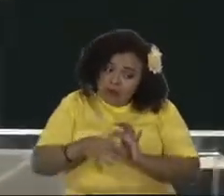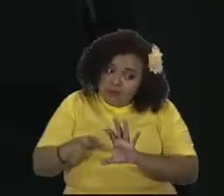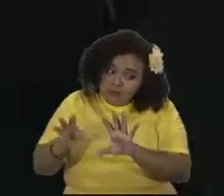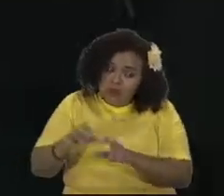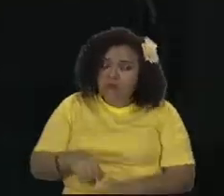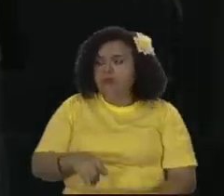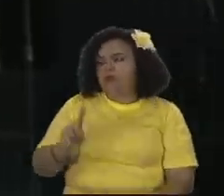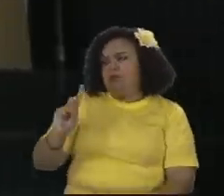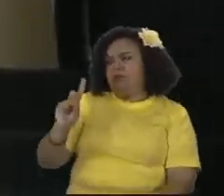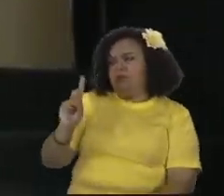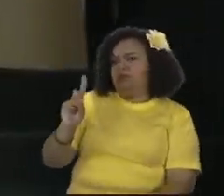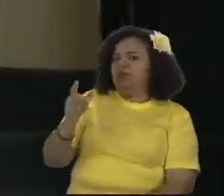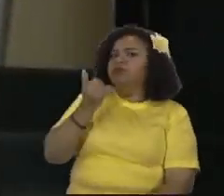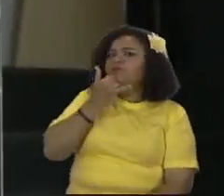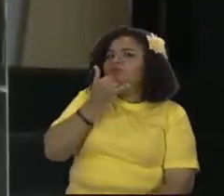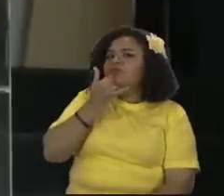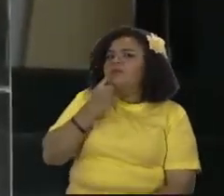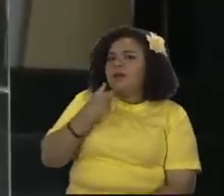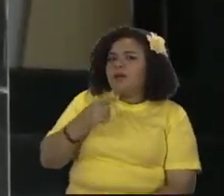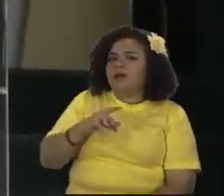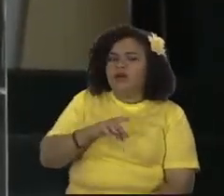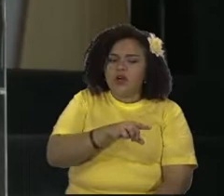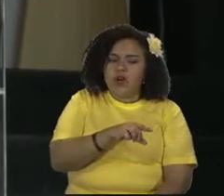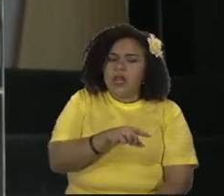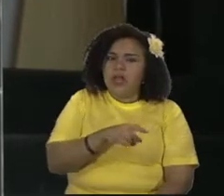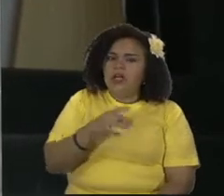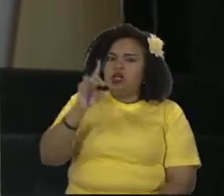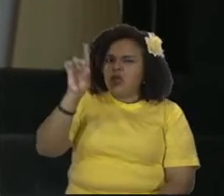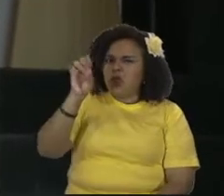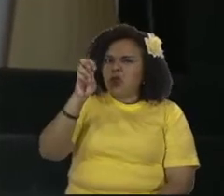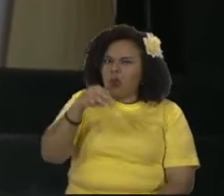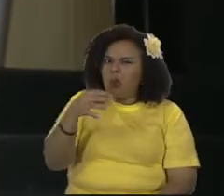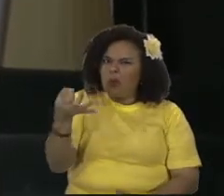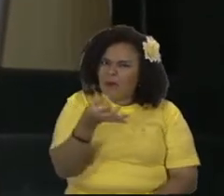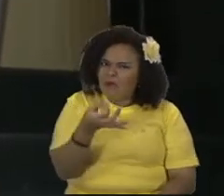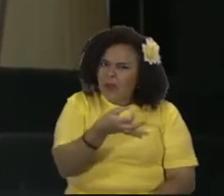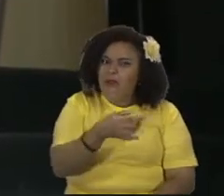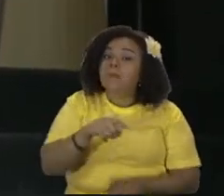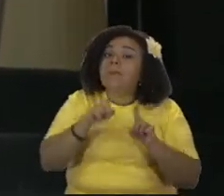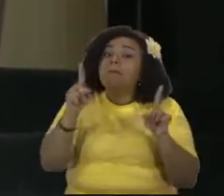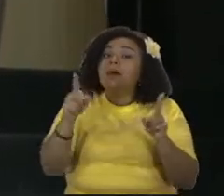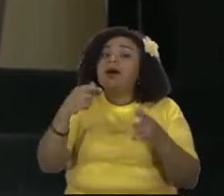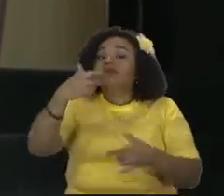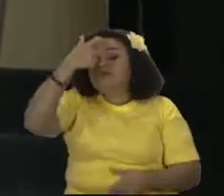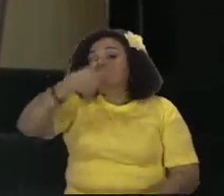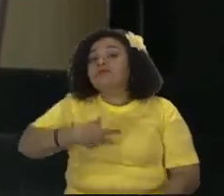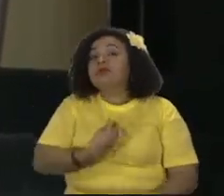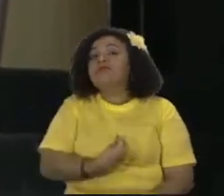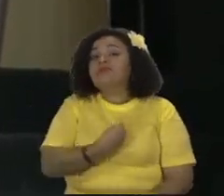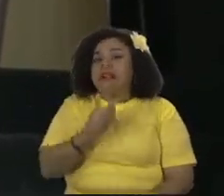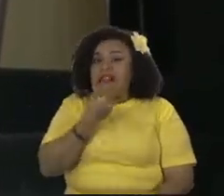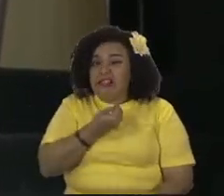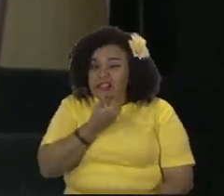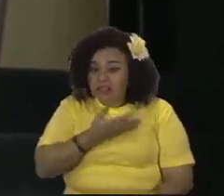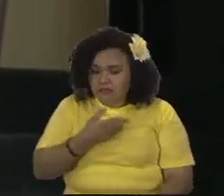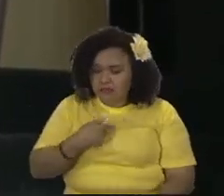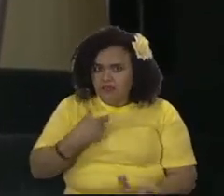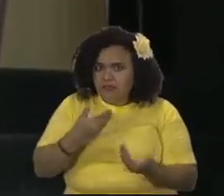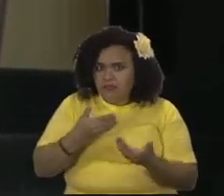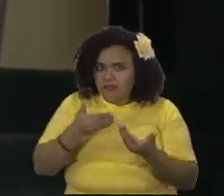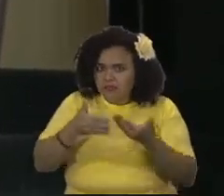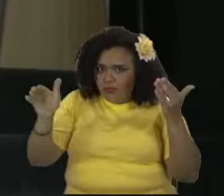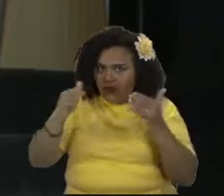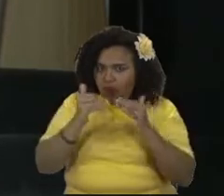is many talents. The devil was the most talented angel of them all. And God